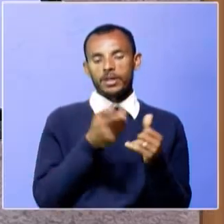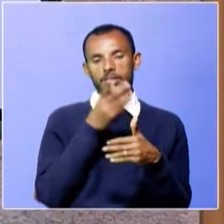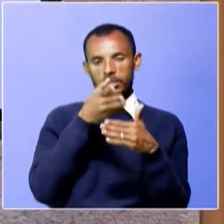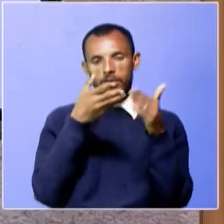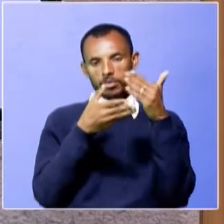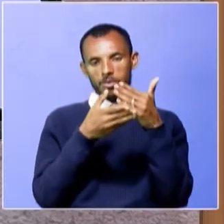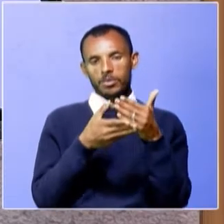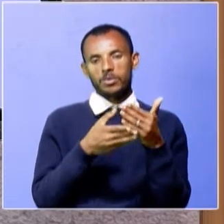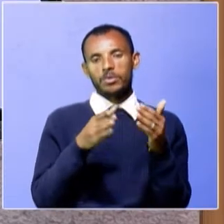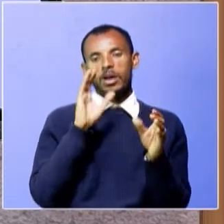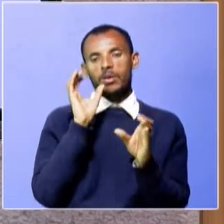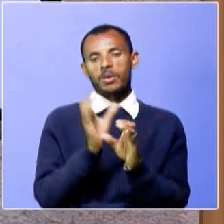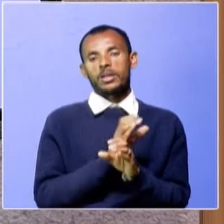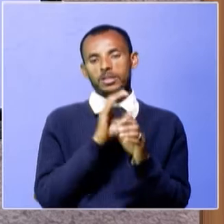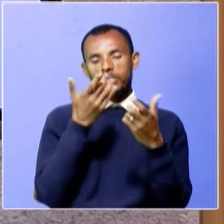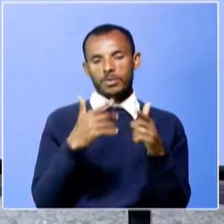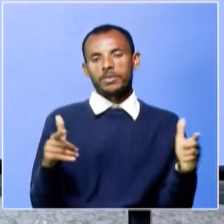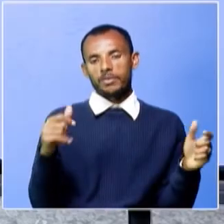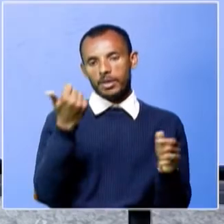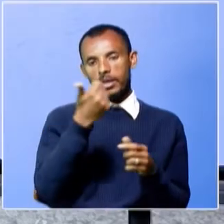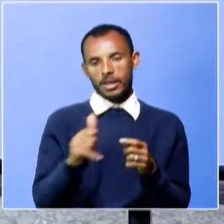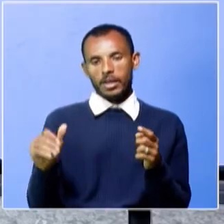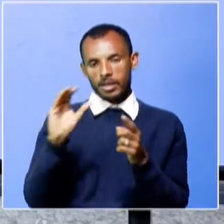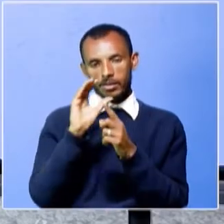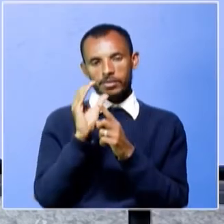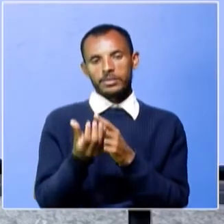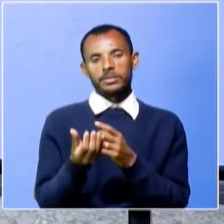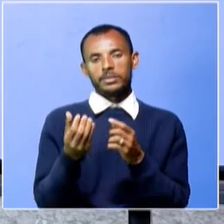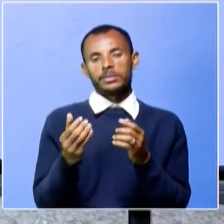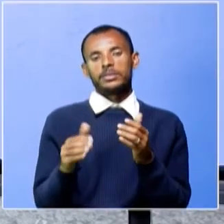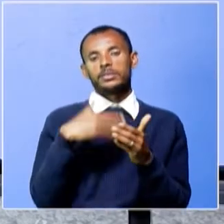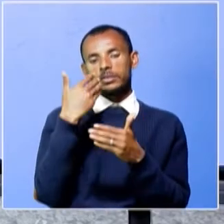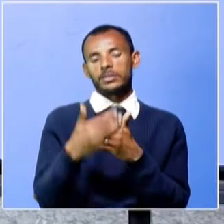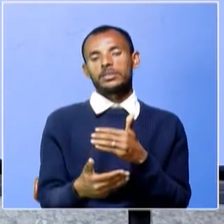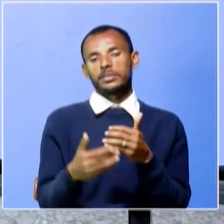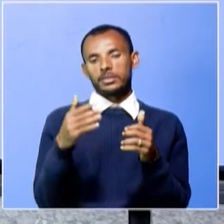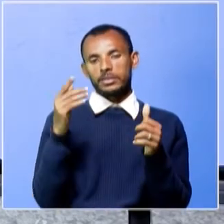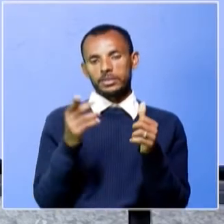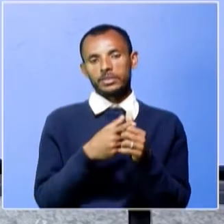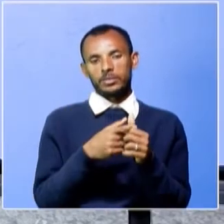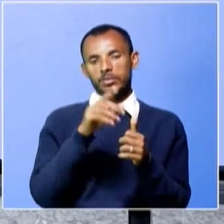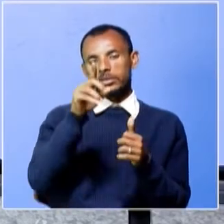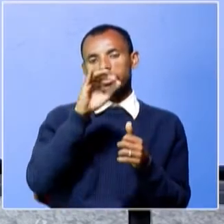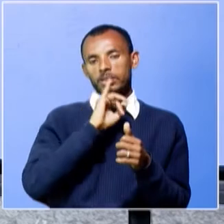to calculate the probability of any event. Then the next step will